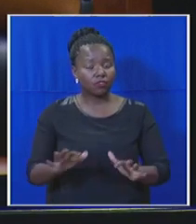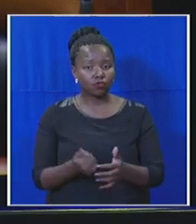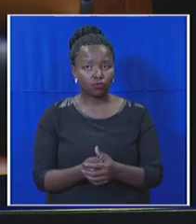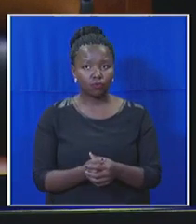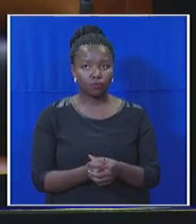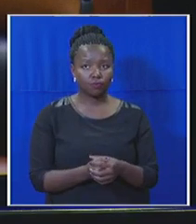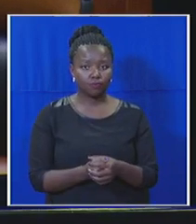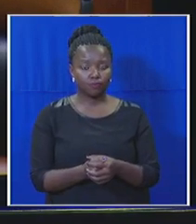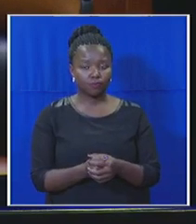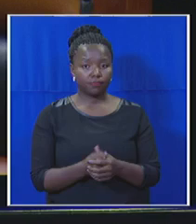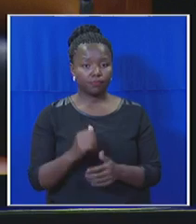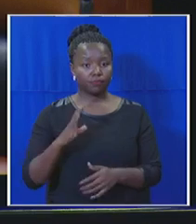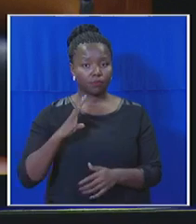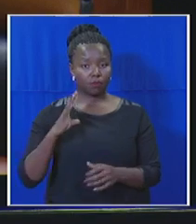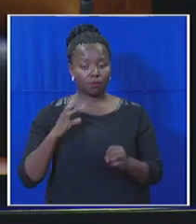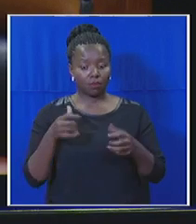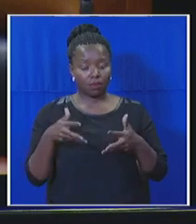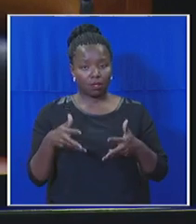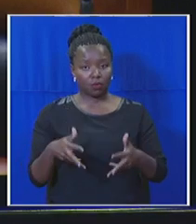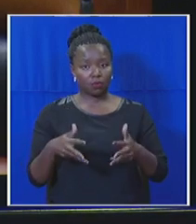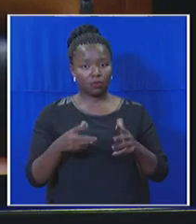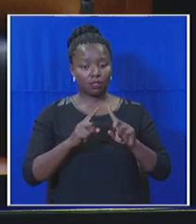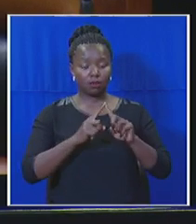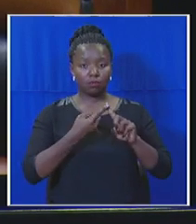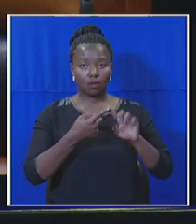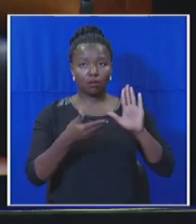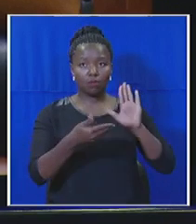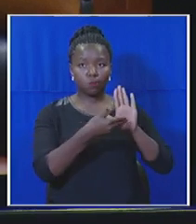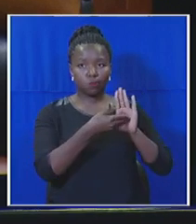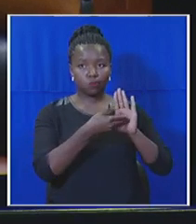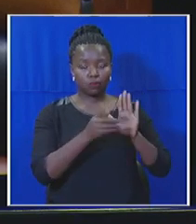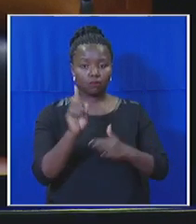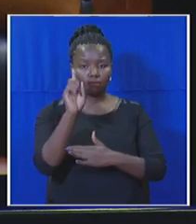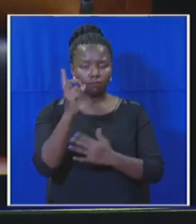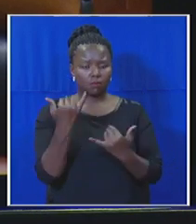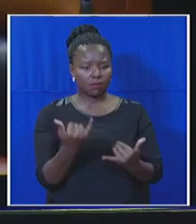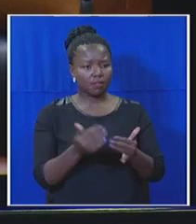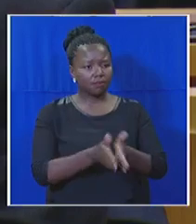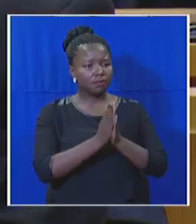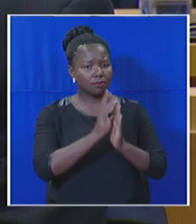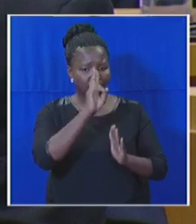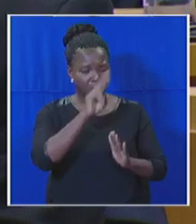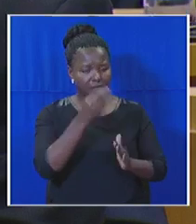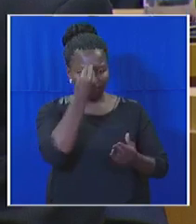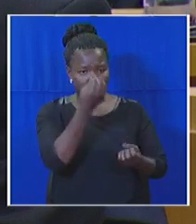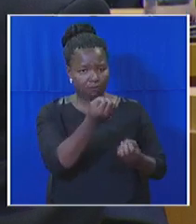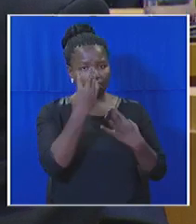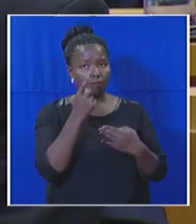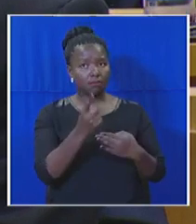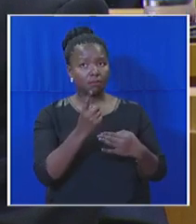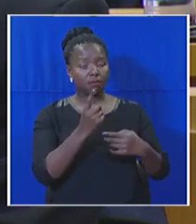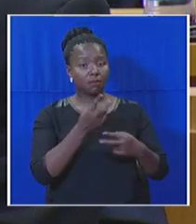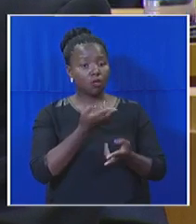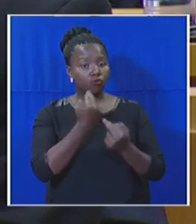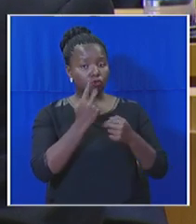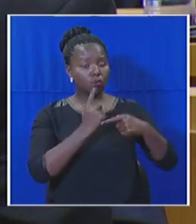The only item on today's order paper is Madam questions. Speaker, would you be able to let us know whether that was a positive response or a negative response?